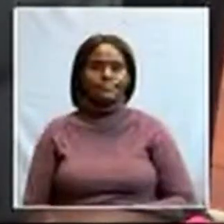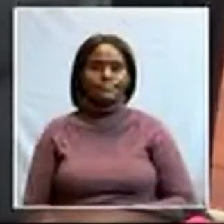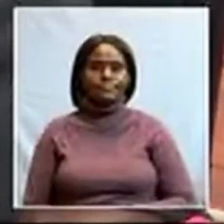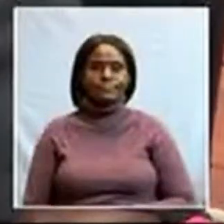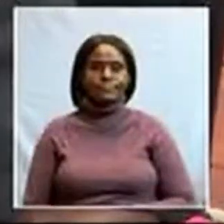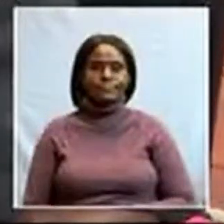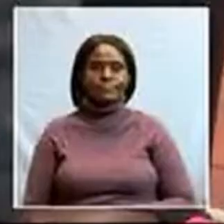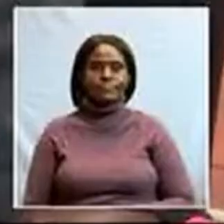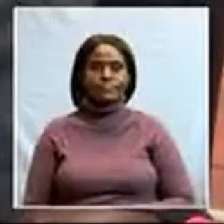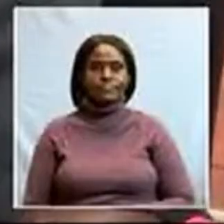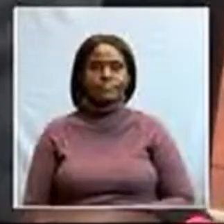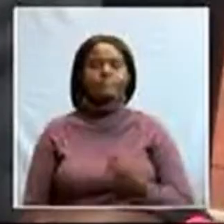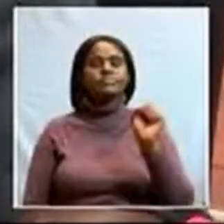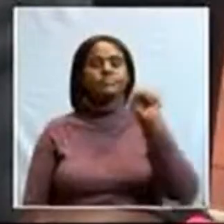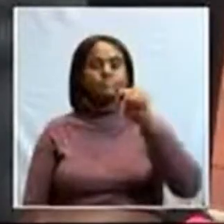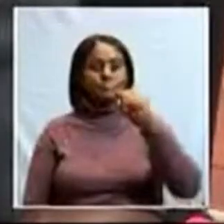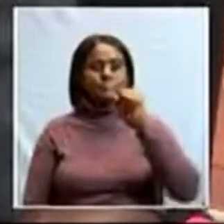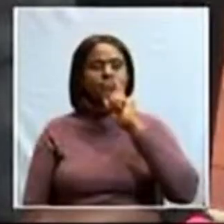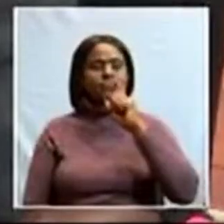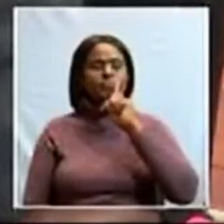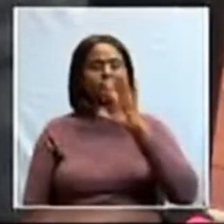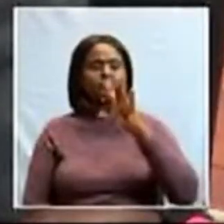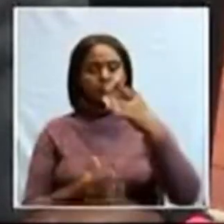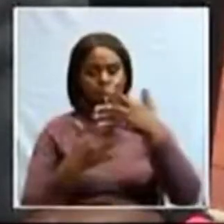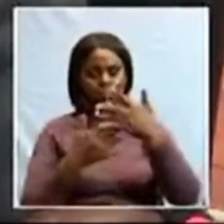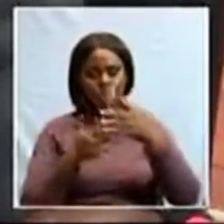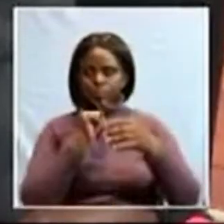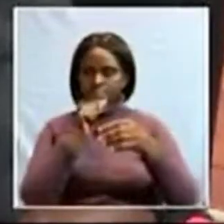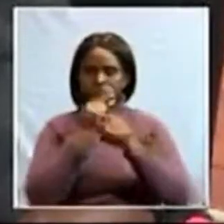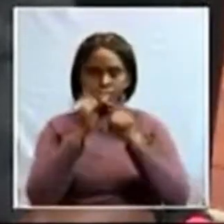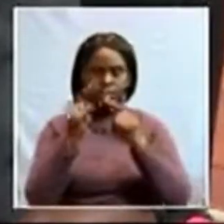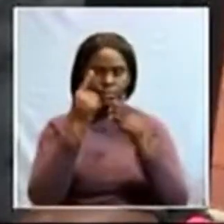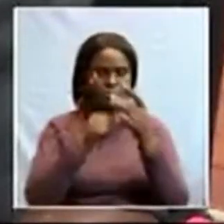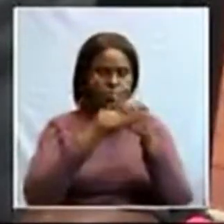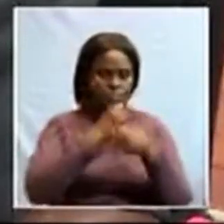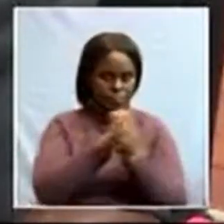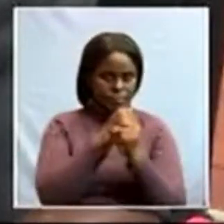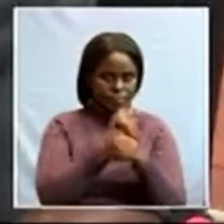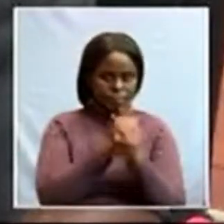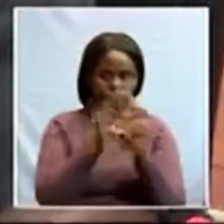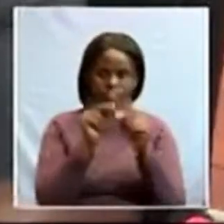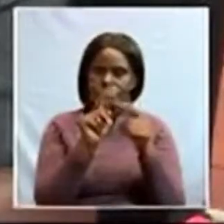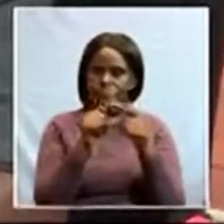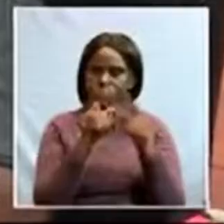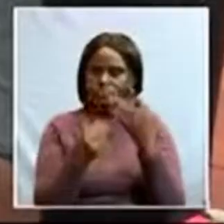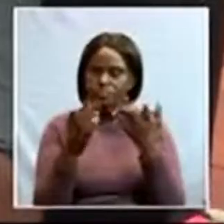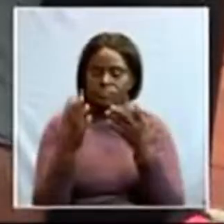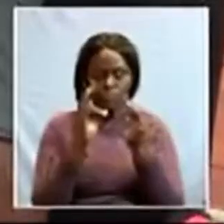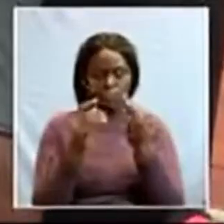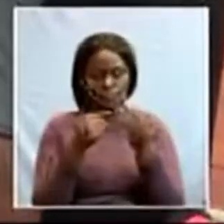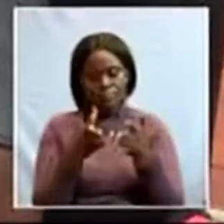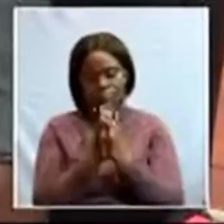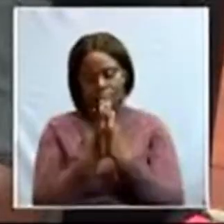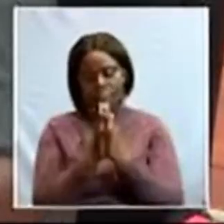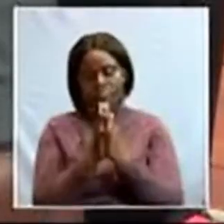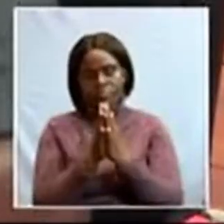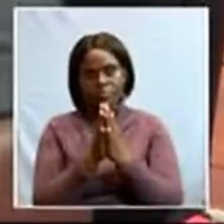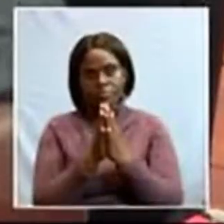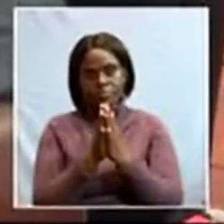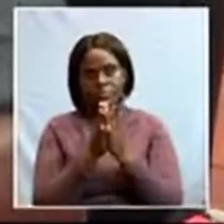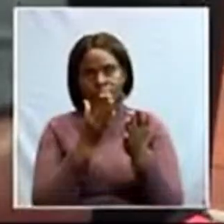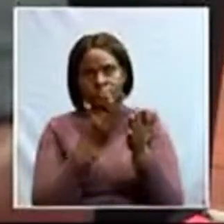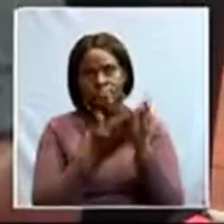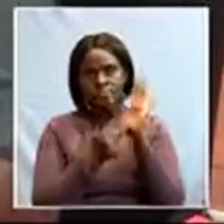he confirmed to say yes, they are real documents, see, they have not just been cooked and so on. But if we had to ask, Chair, who prepared